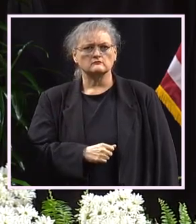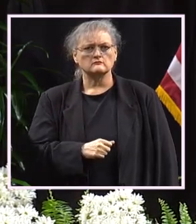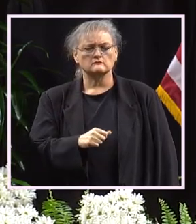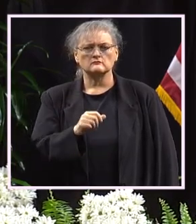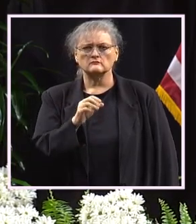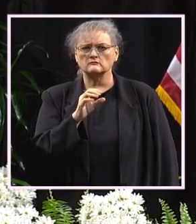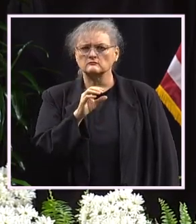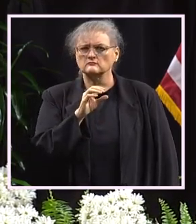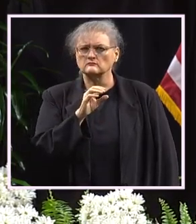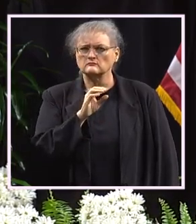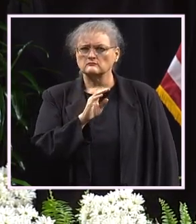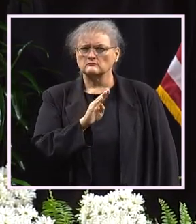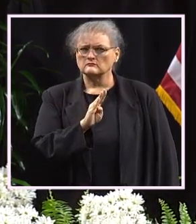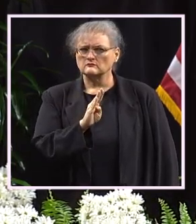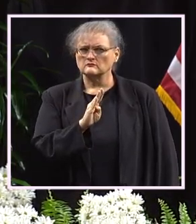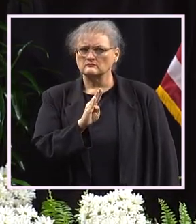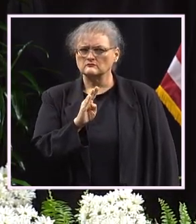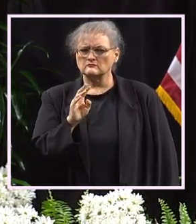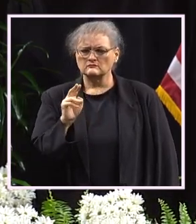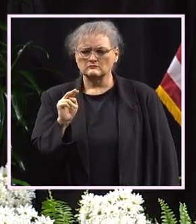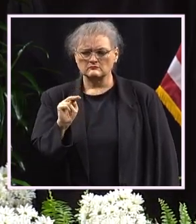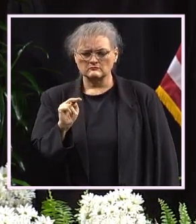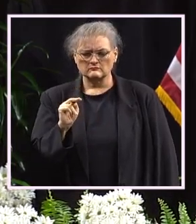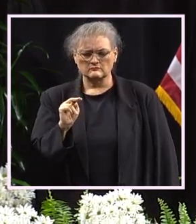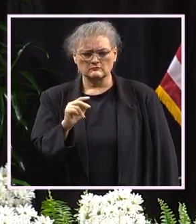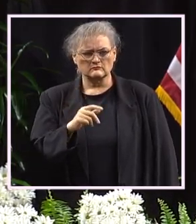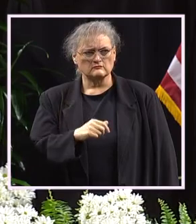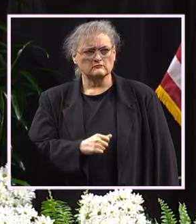Bedad Garib Nazab.